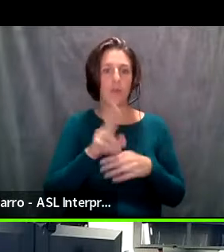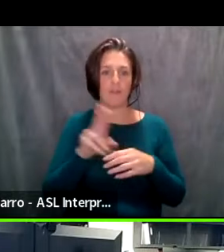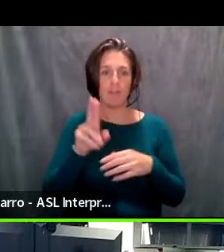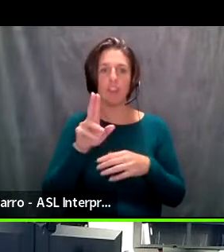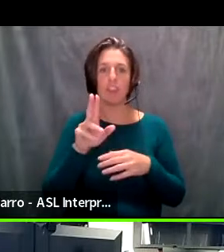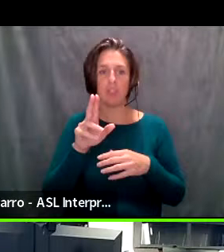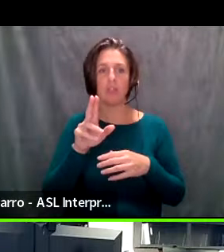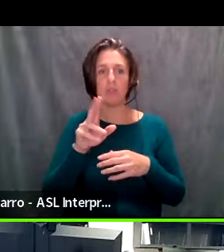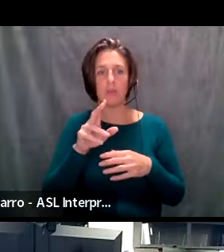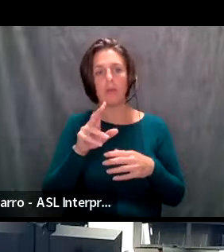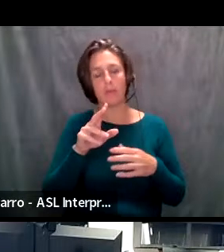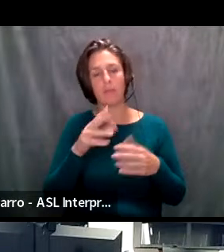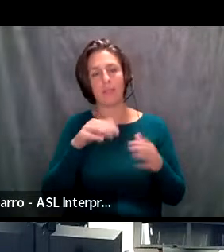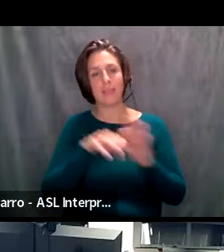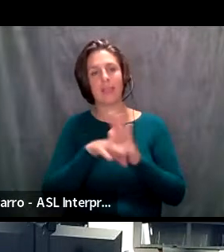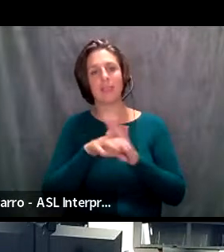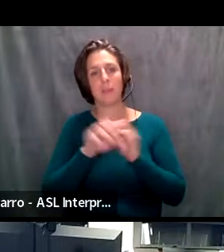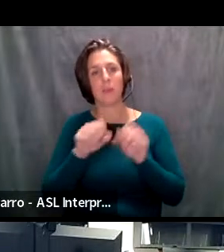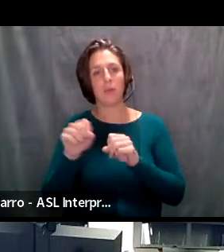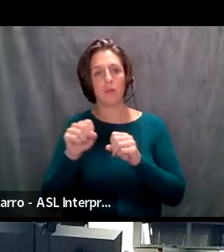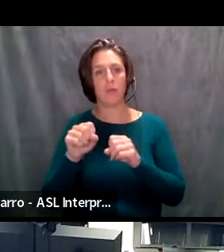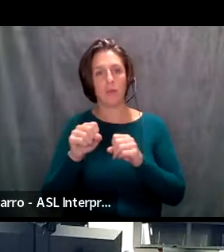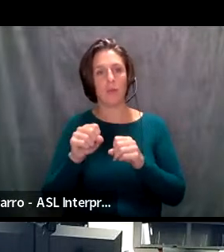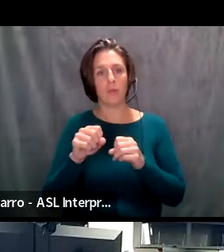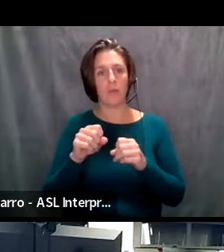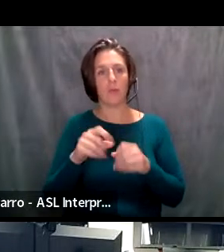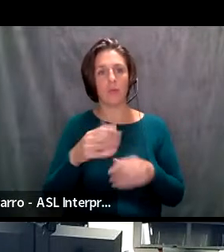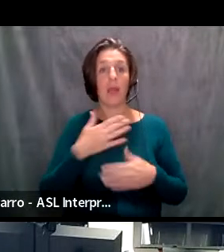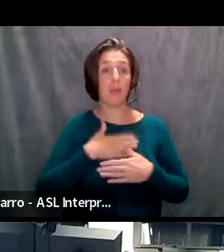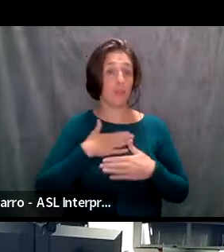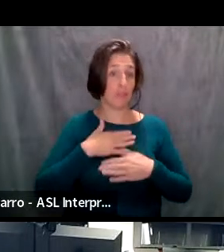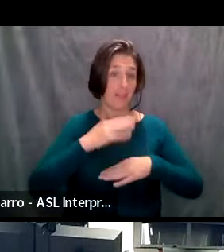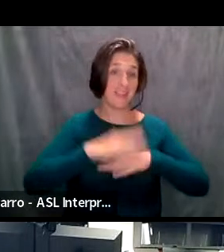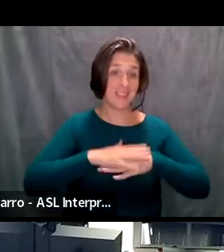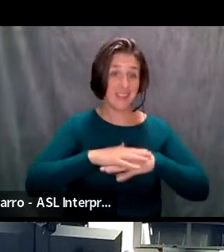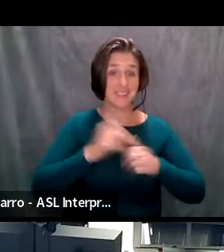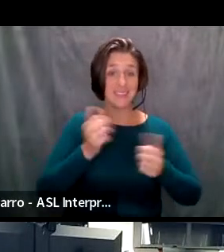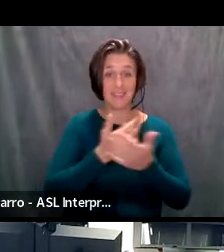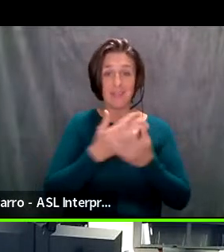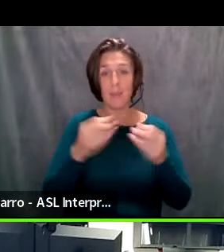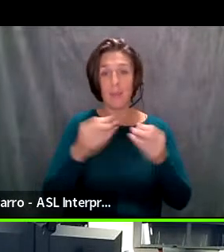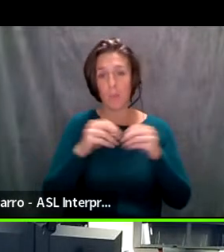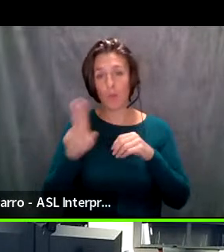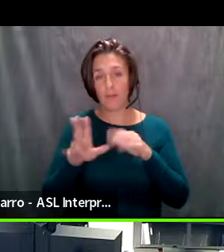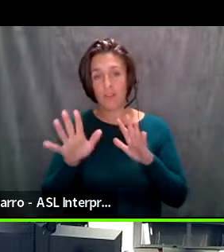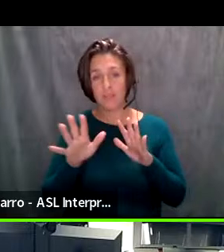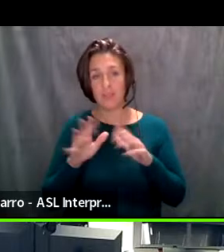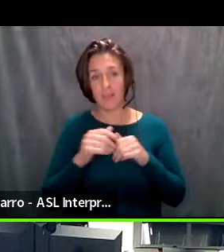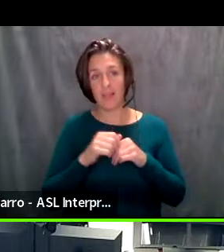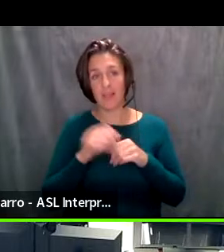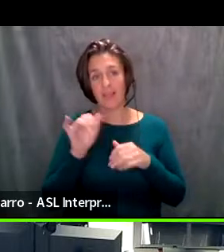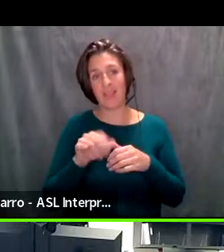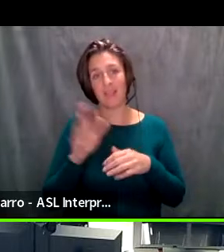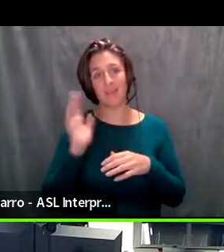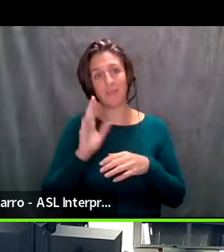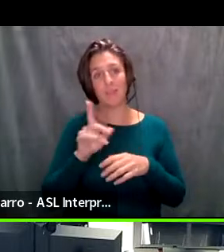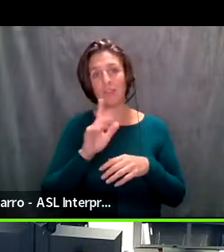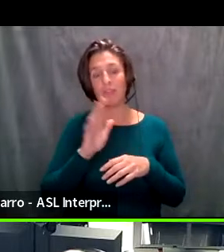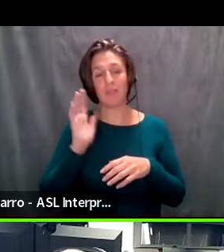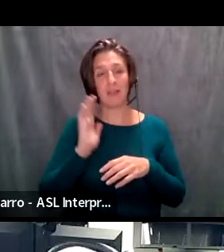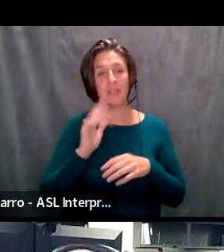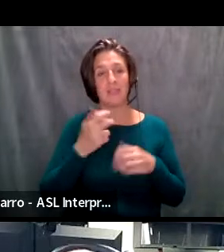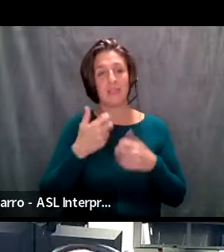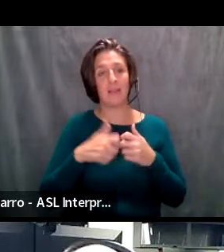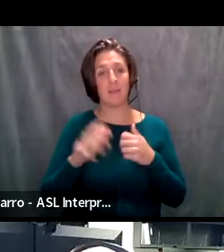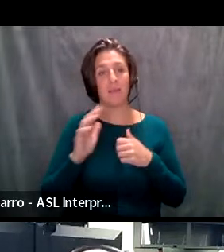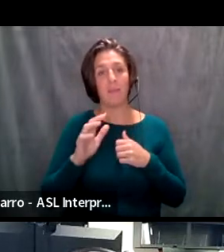appreciate you bringing it up. Thank you, but I appreciate that the desks and stuff won't be more universal. Yep. That must be really tough. Yeah. So thank you. Yep.